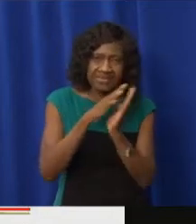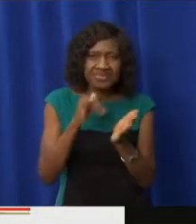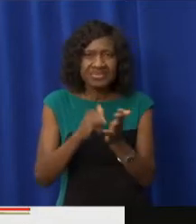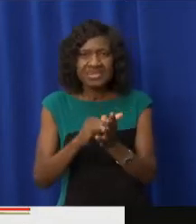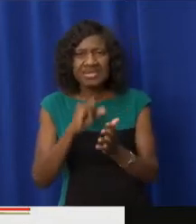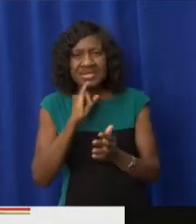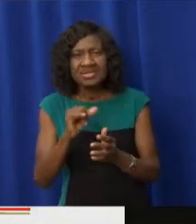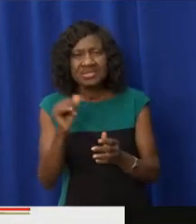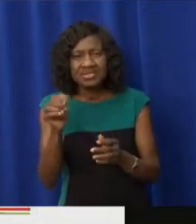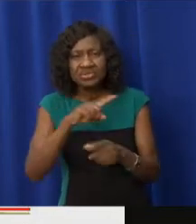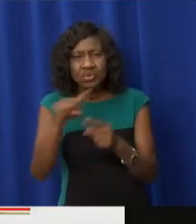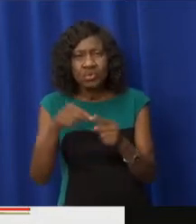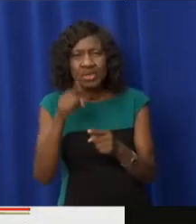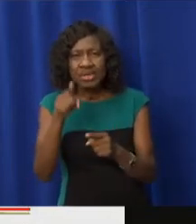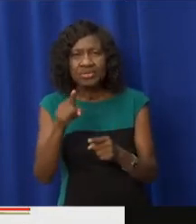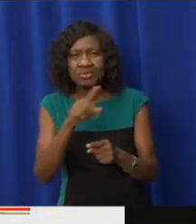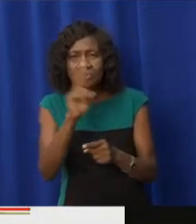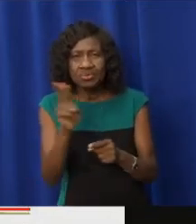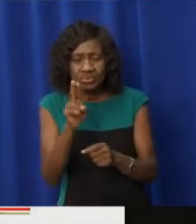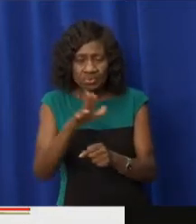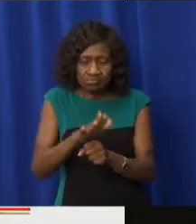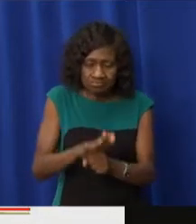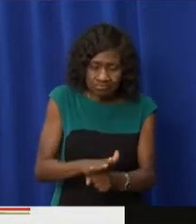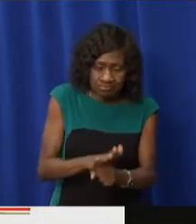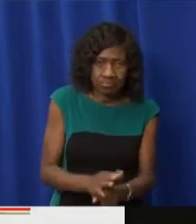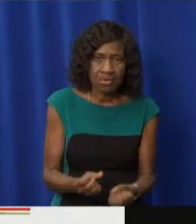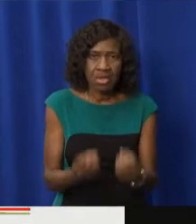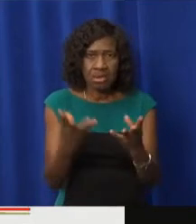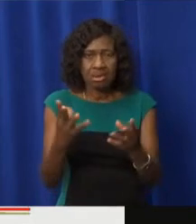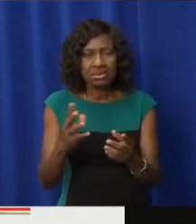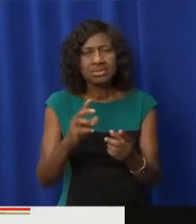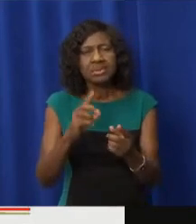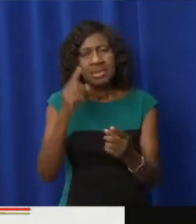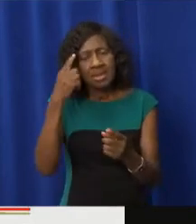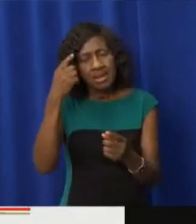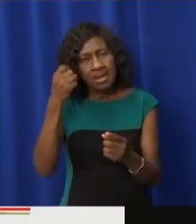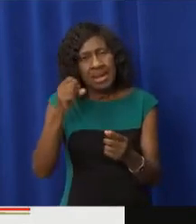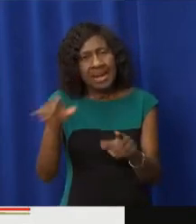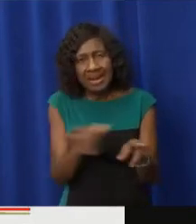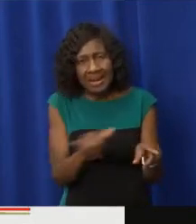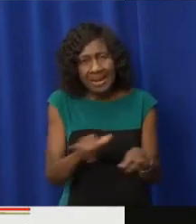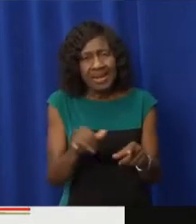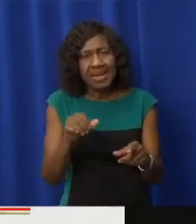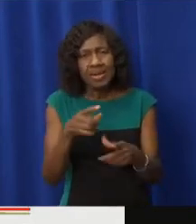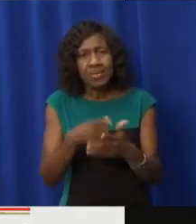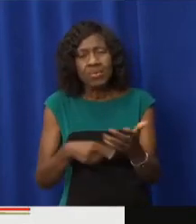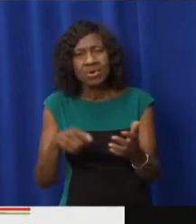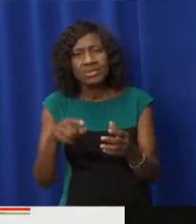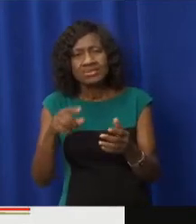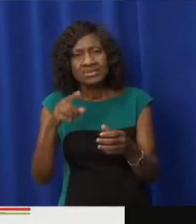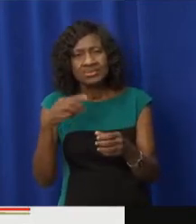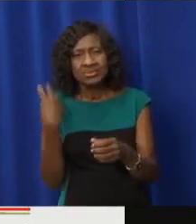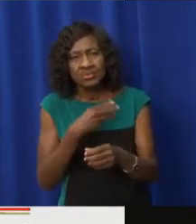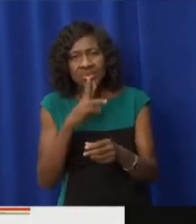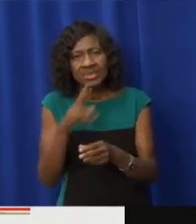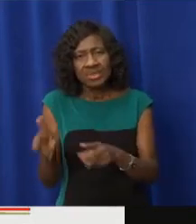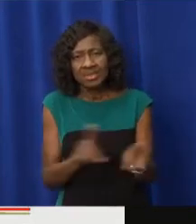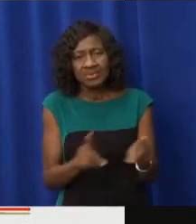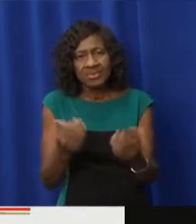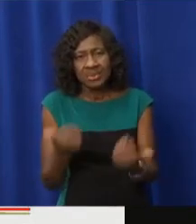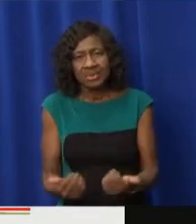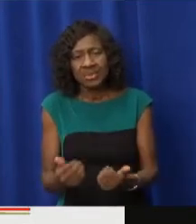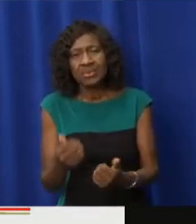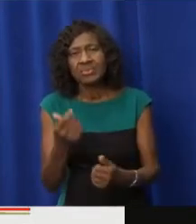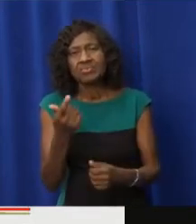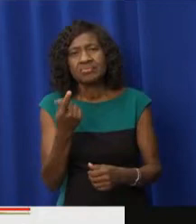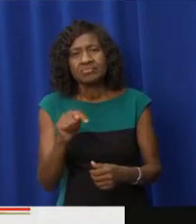of suppression, all of which Cayman has put into place. The difference between the tall black line at about 280 and the